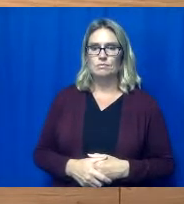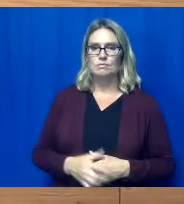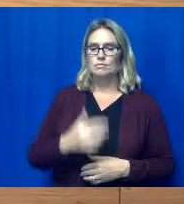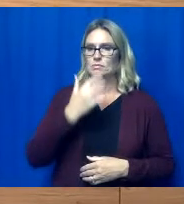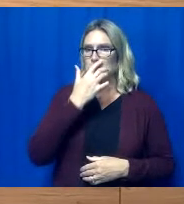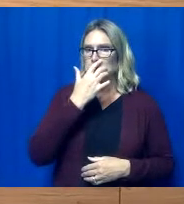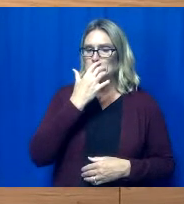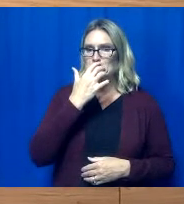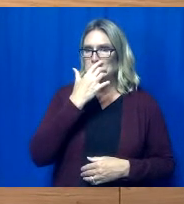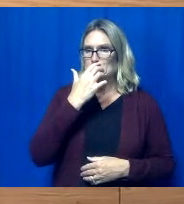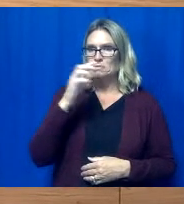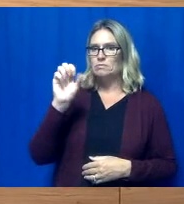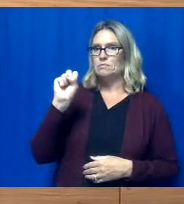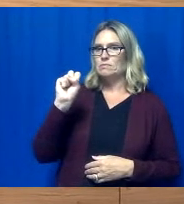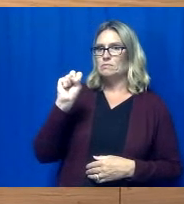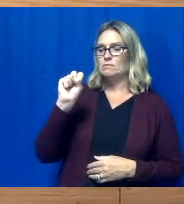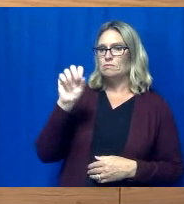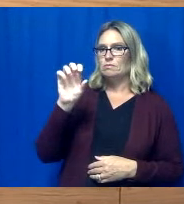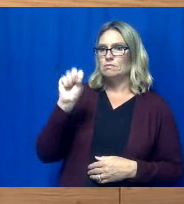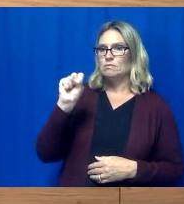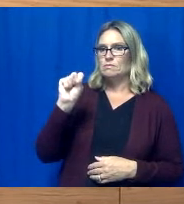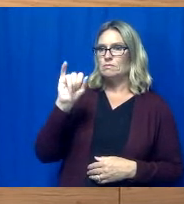Sarah Seeley, Brunswick News.